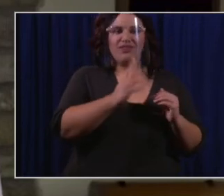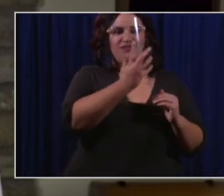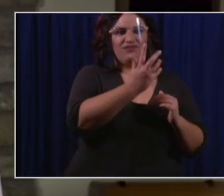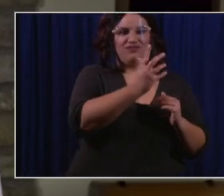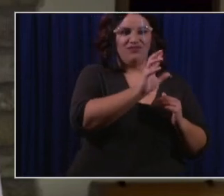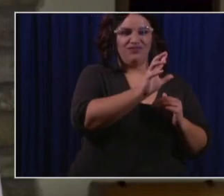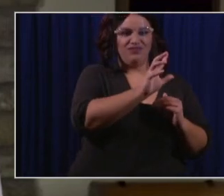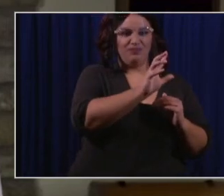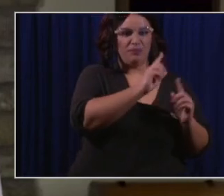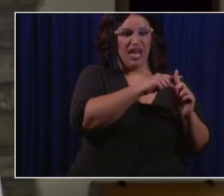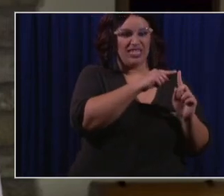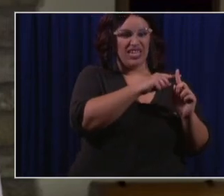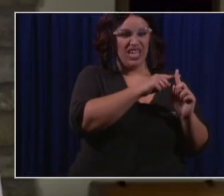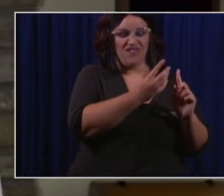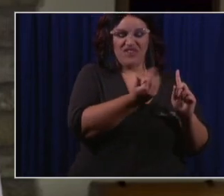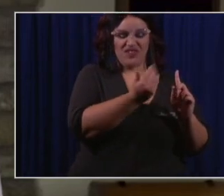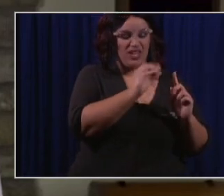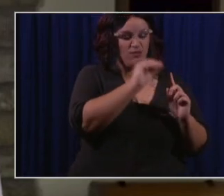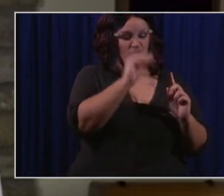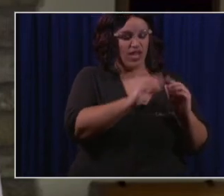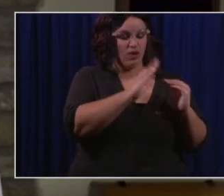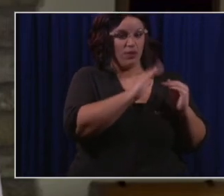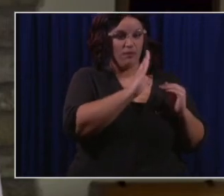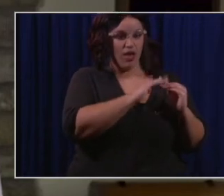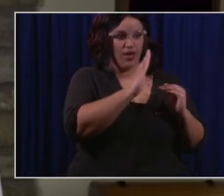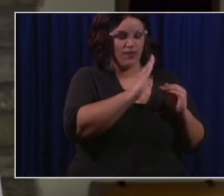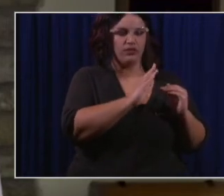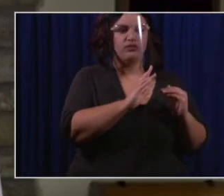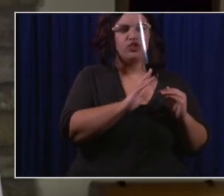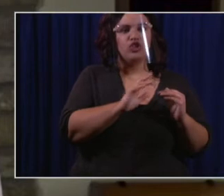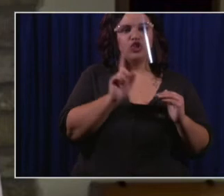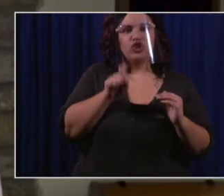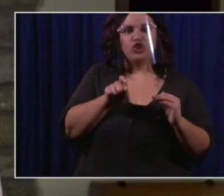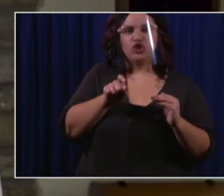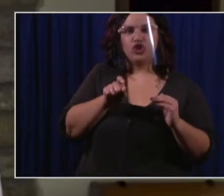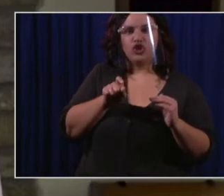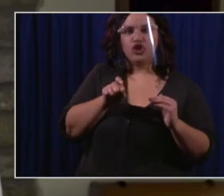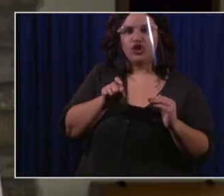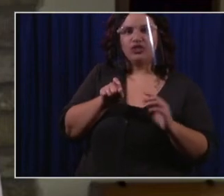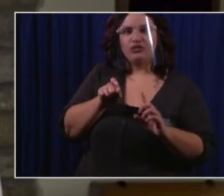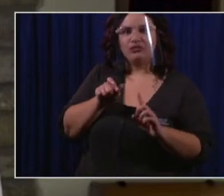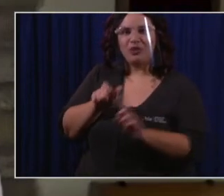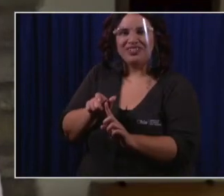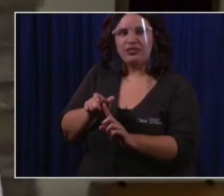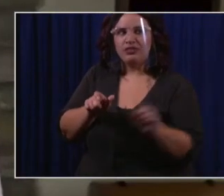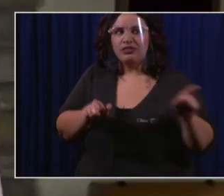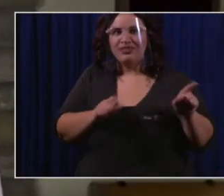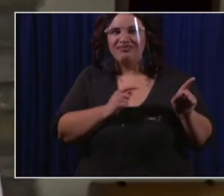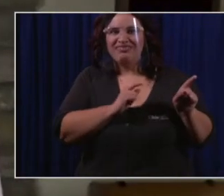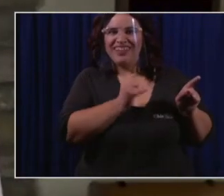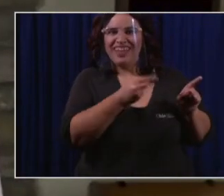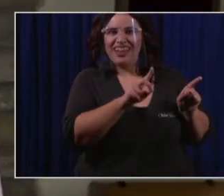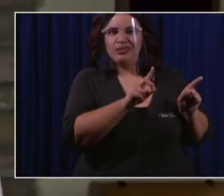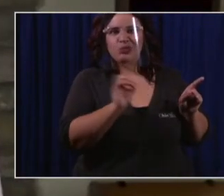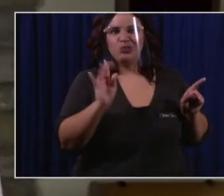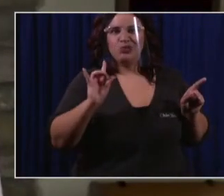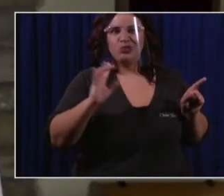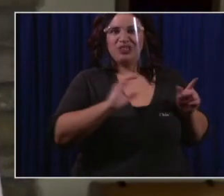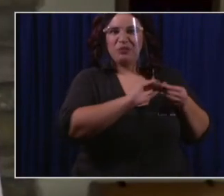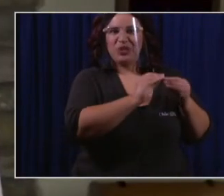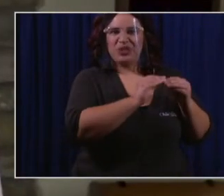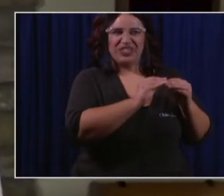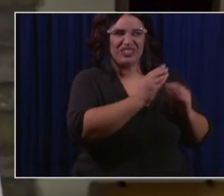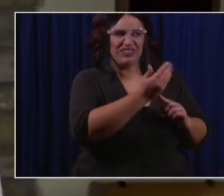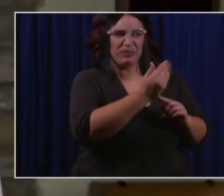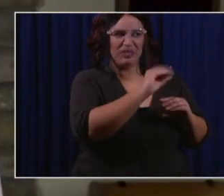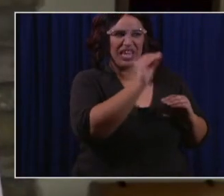states. So what should Ohioans who have to travel to Indiana or other states like that regularly, what should they do